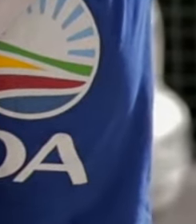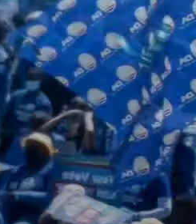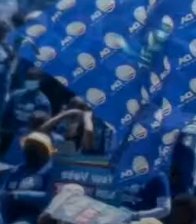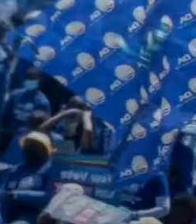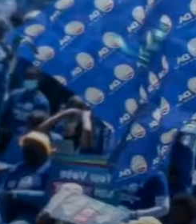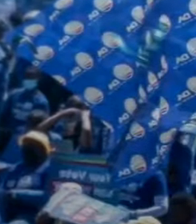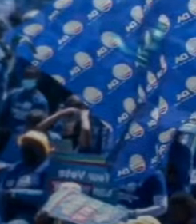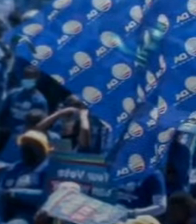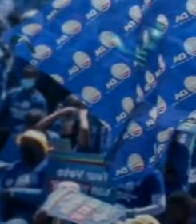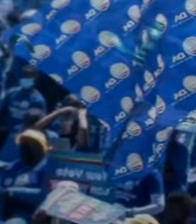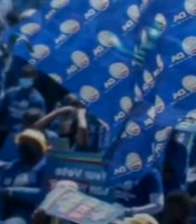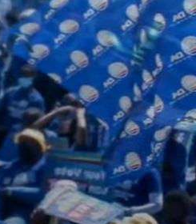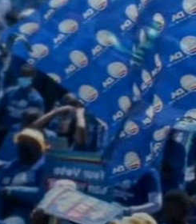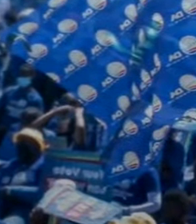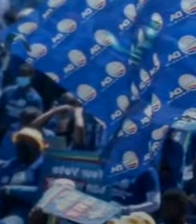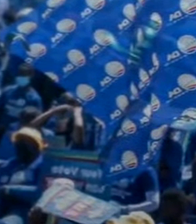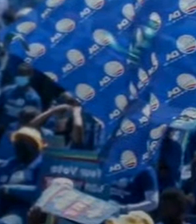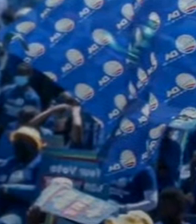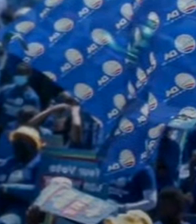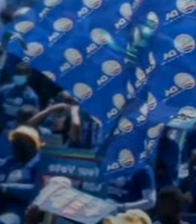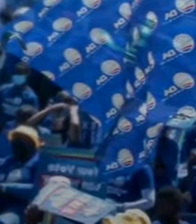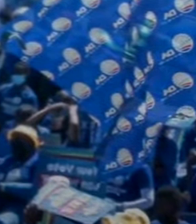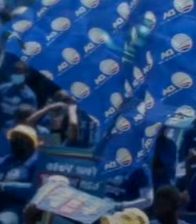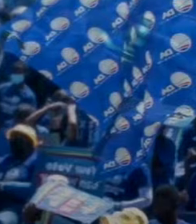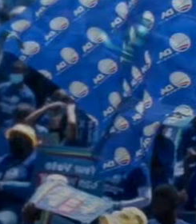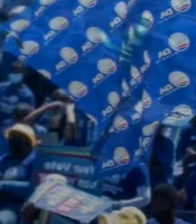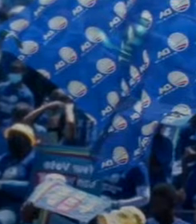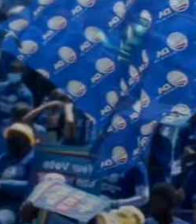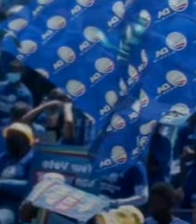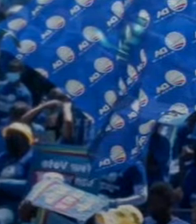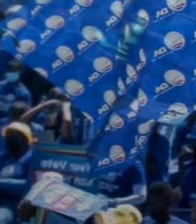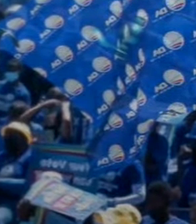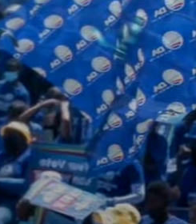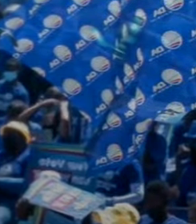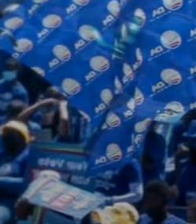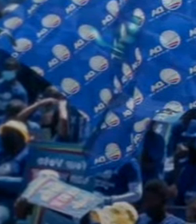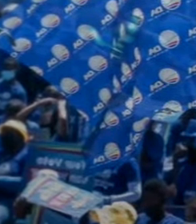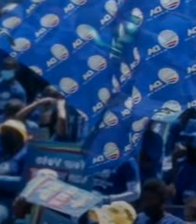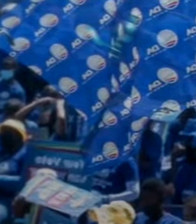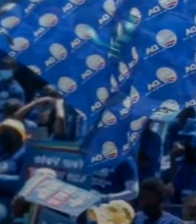Welcome to the Democratic Alliance's Federal Congress.